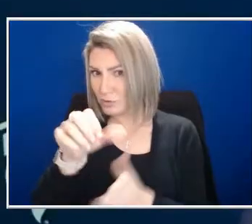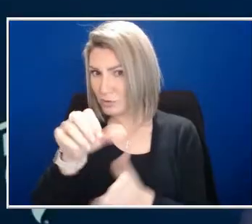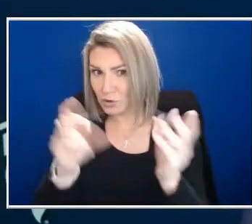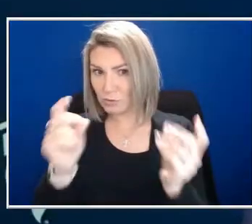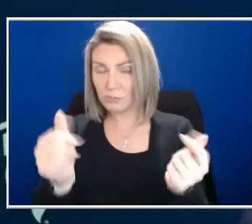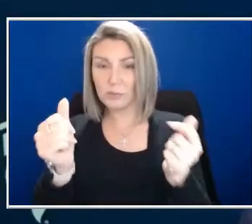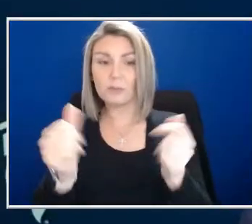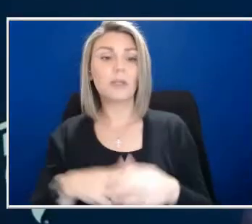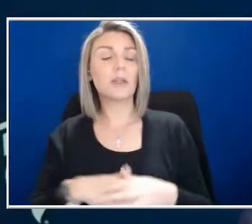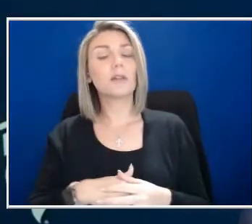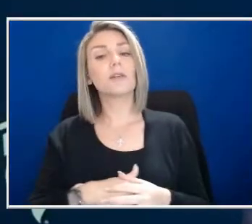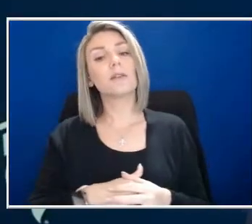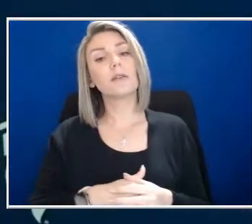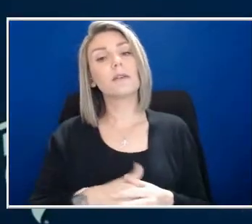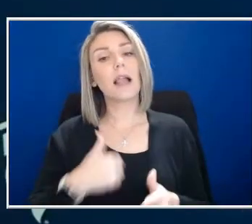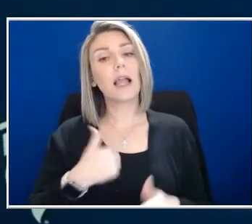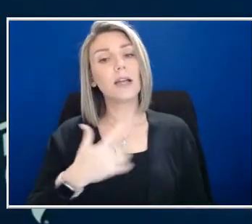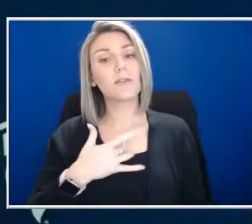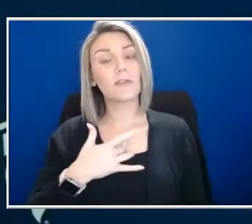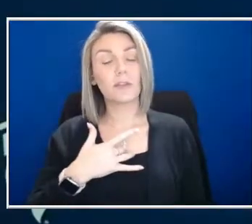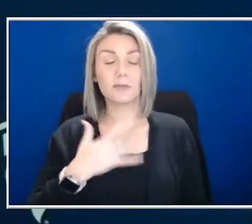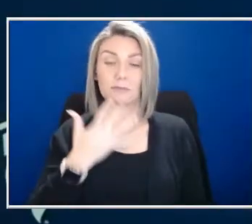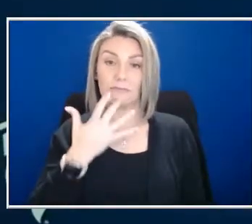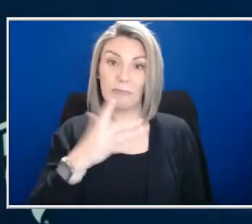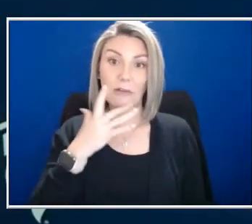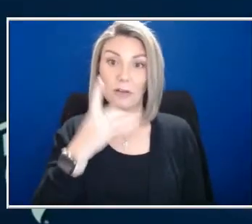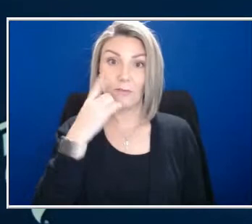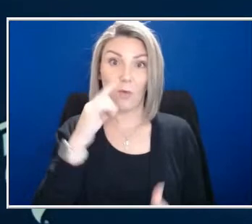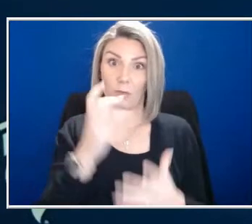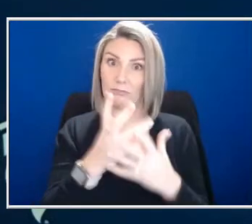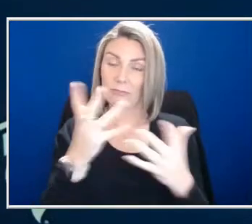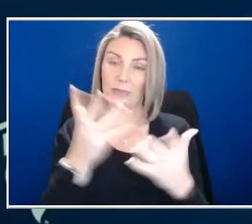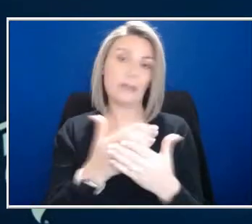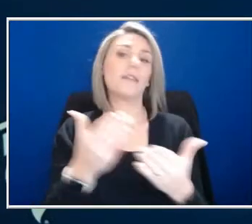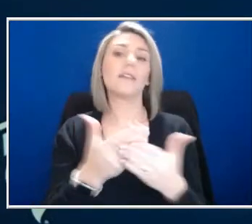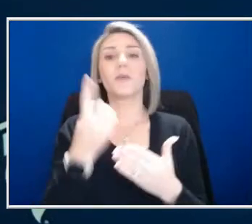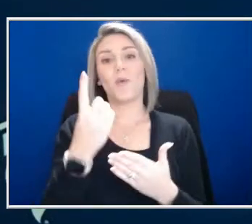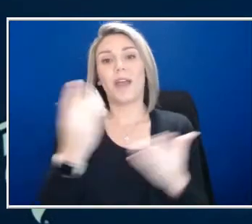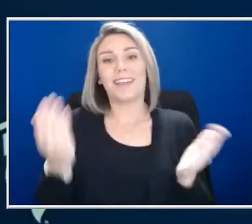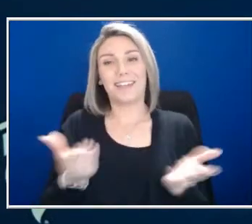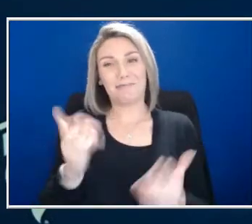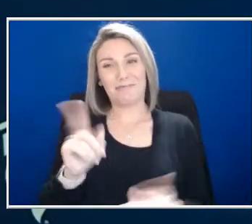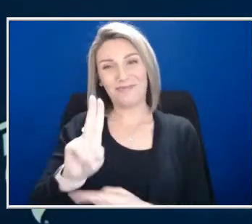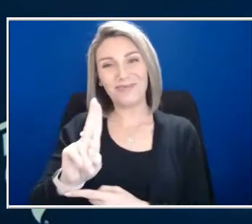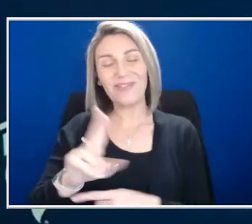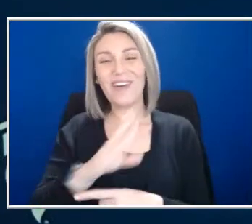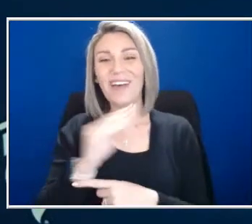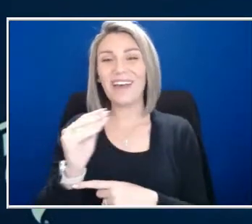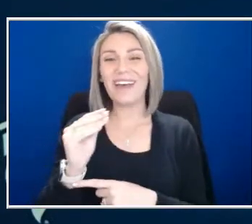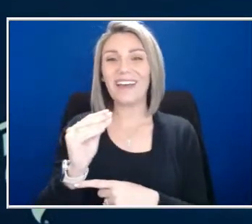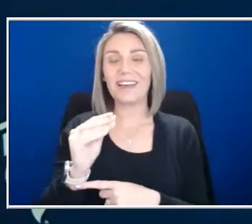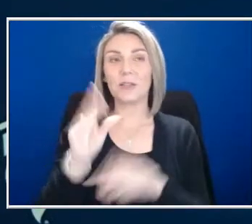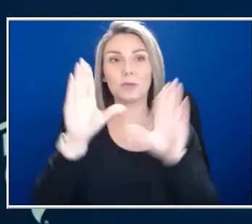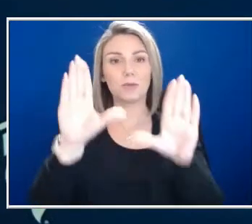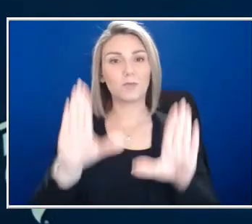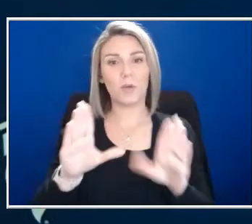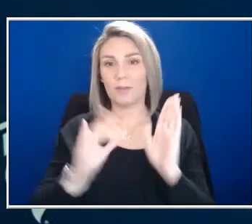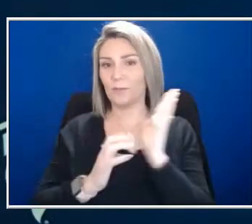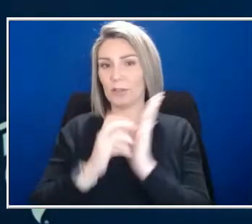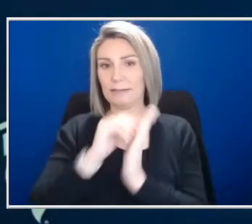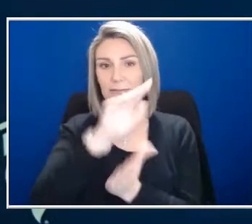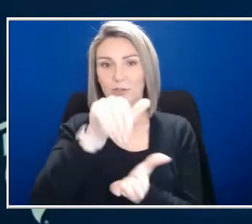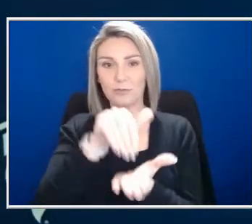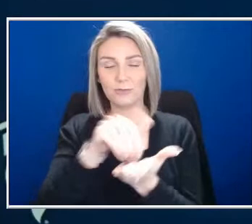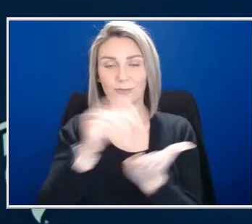I feel so fortunate for a lot of things. One of them is that I'm here, and we've got a great cancer center and a